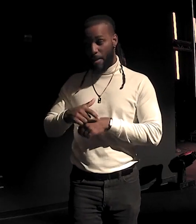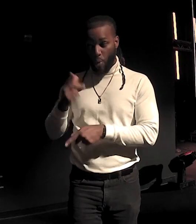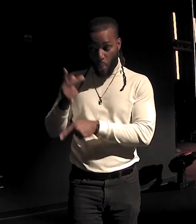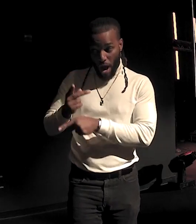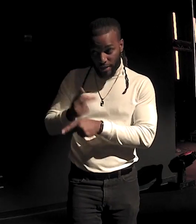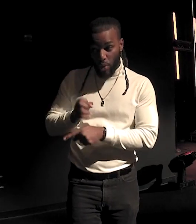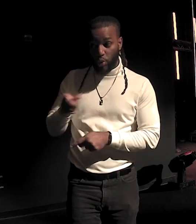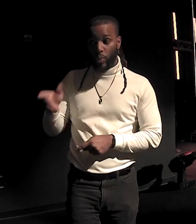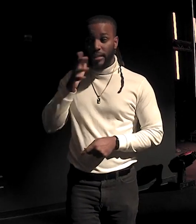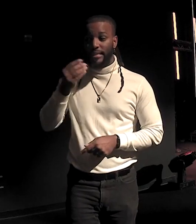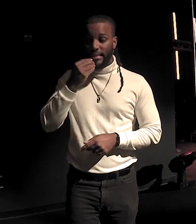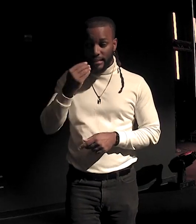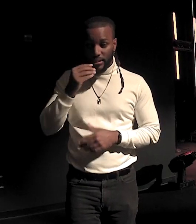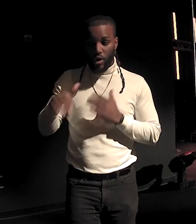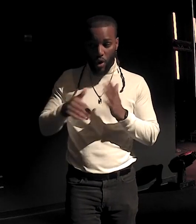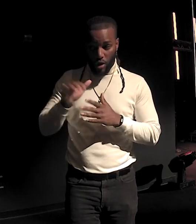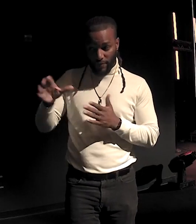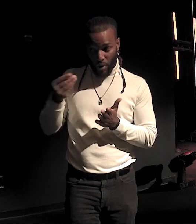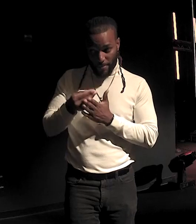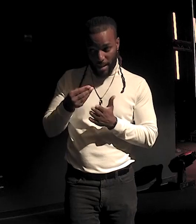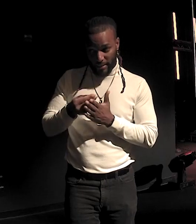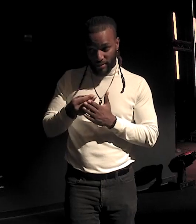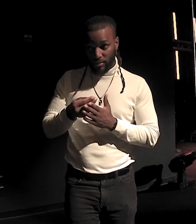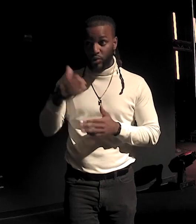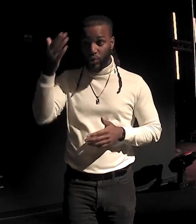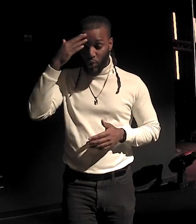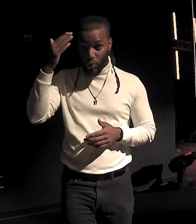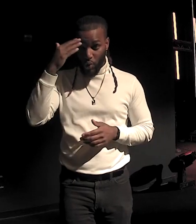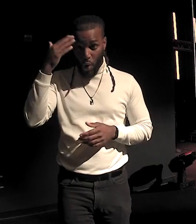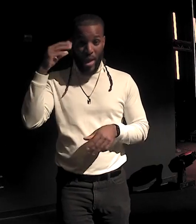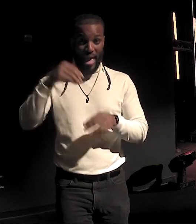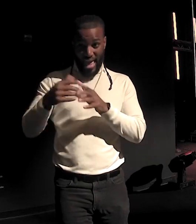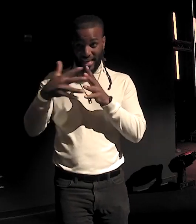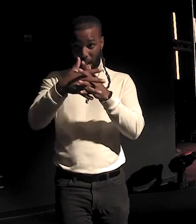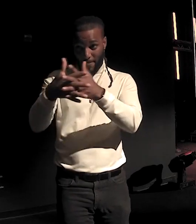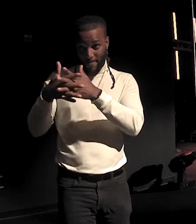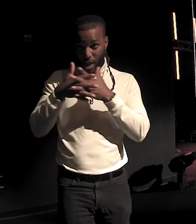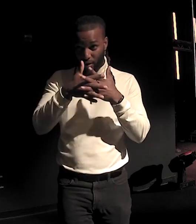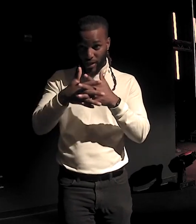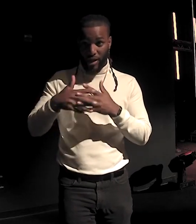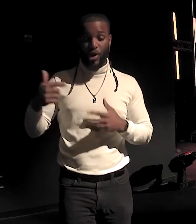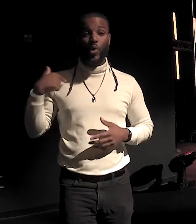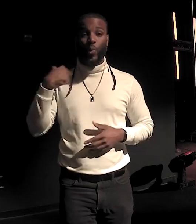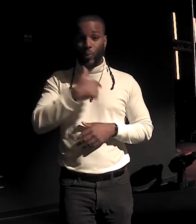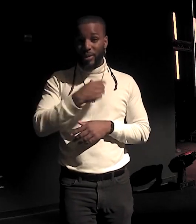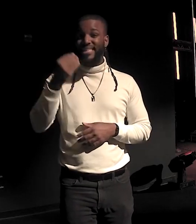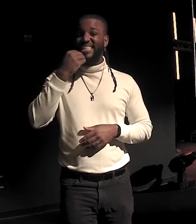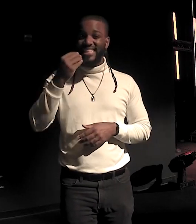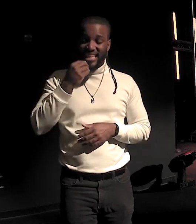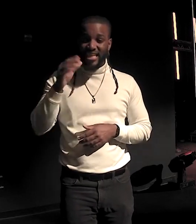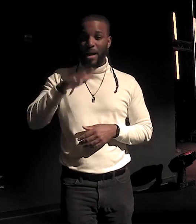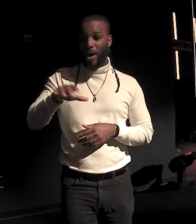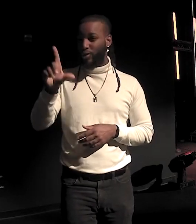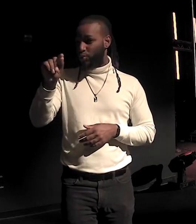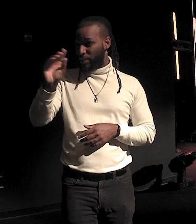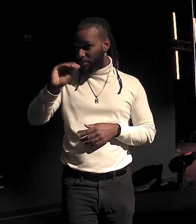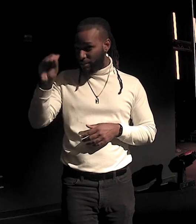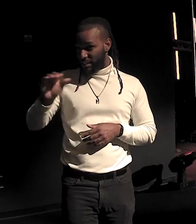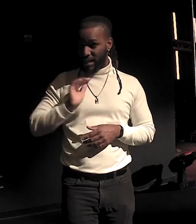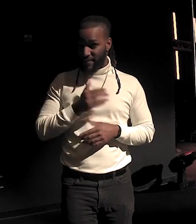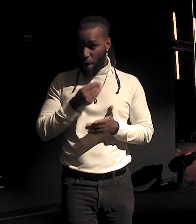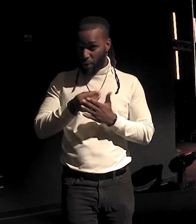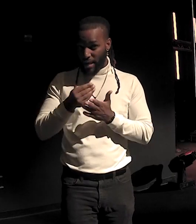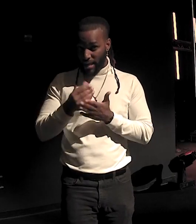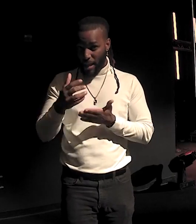or you're going to eat all your money. Because do you know that in America, we eat about 20% of our